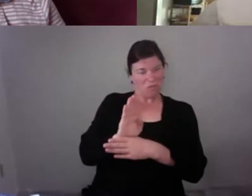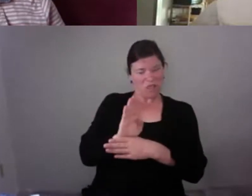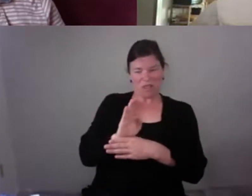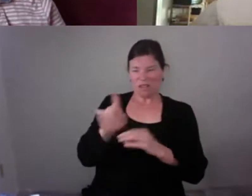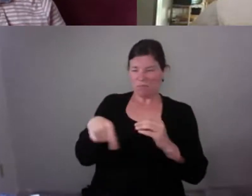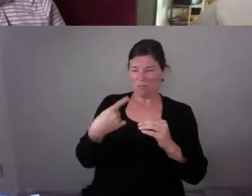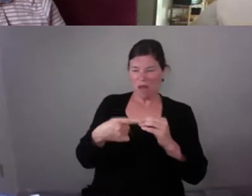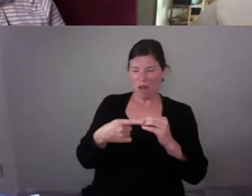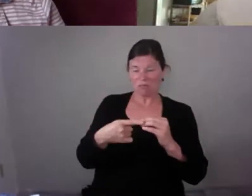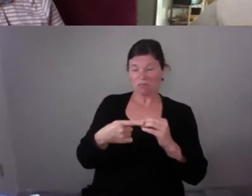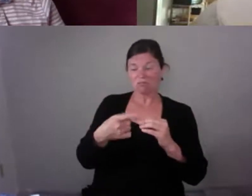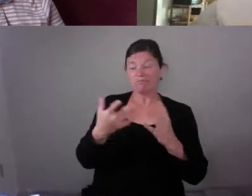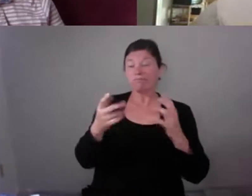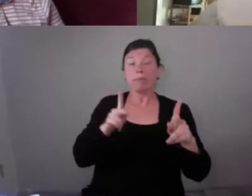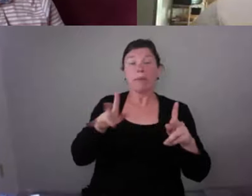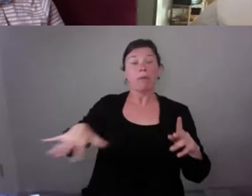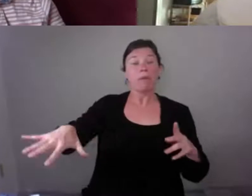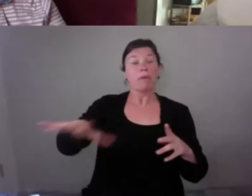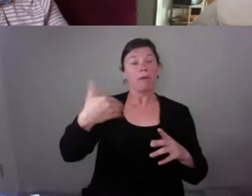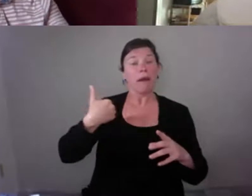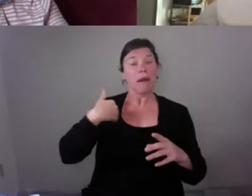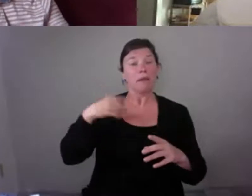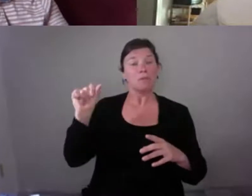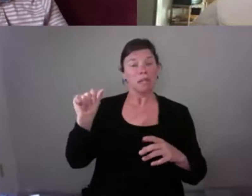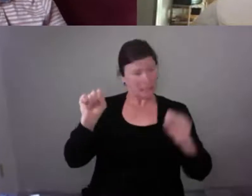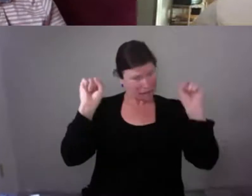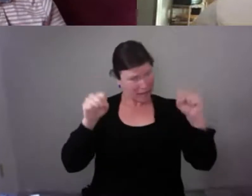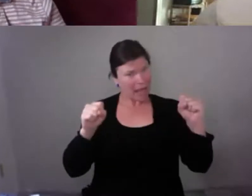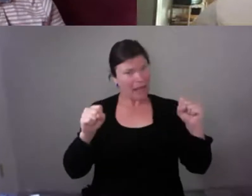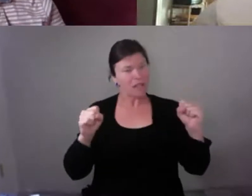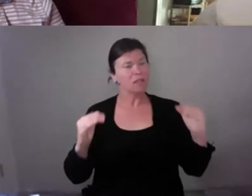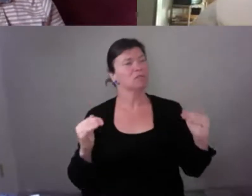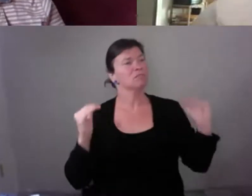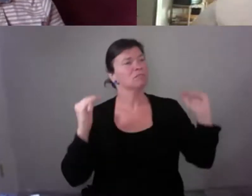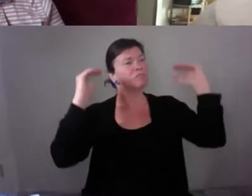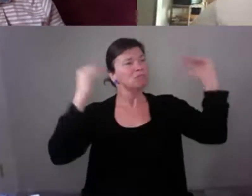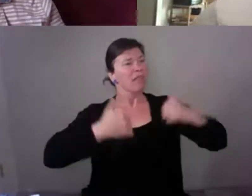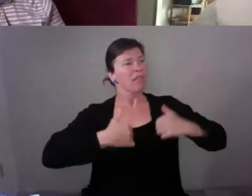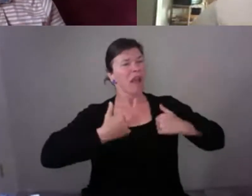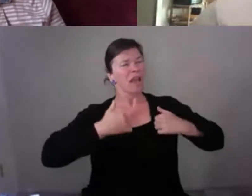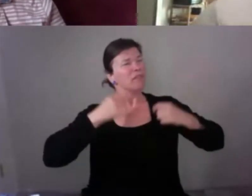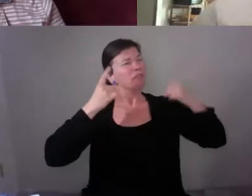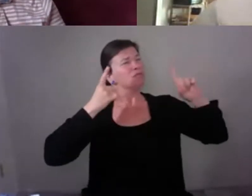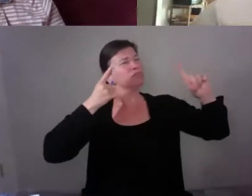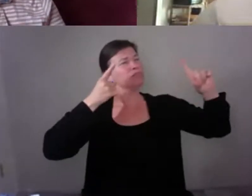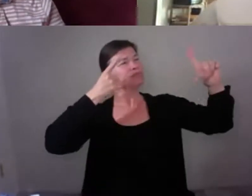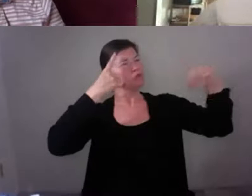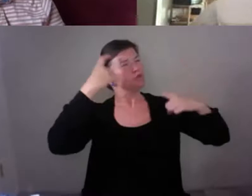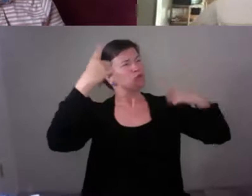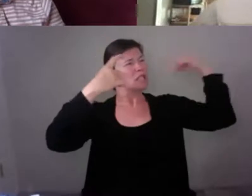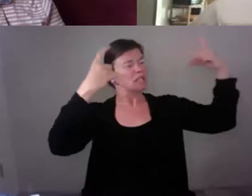with disabilities can have high hopes and dreams, and not think about how there's a